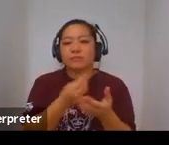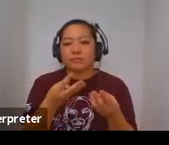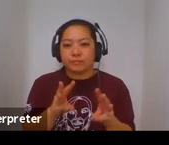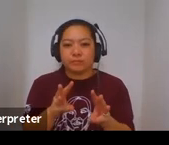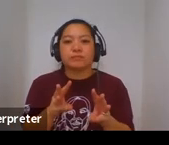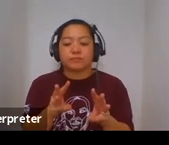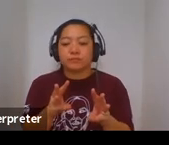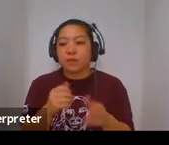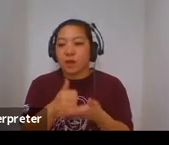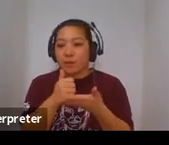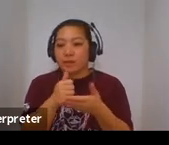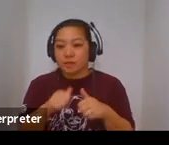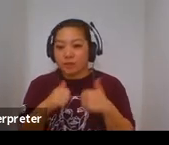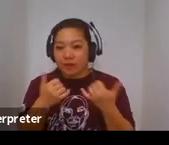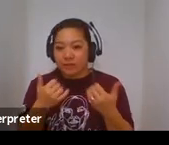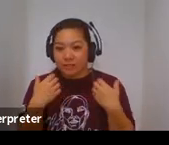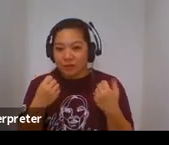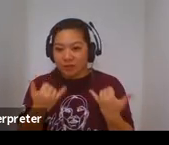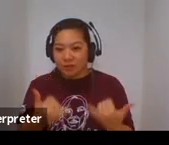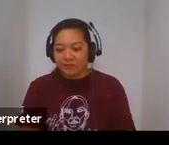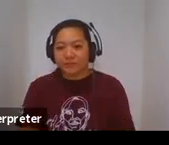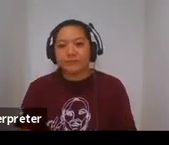wave in helping survivors heal.